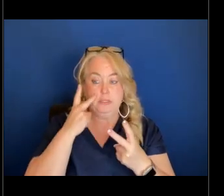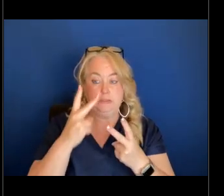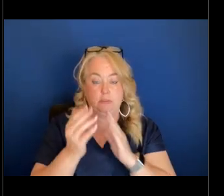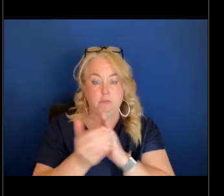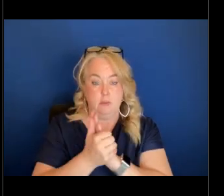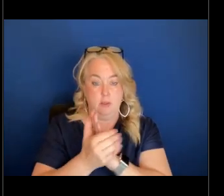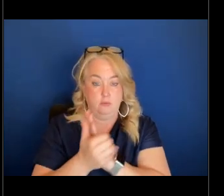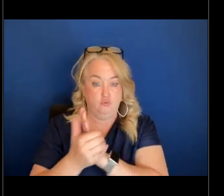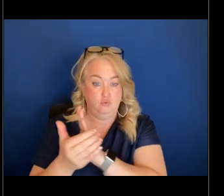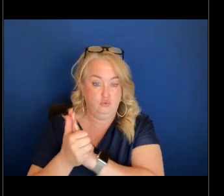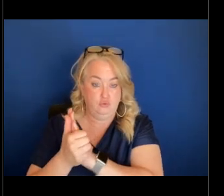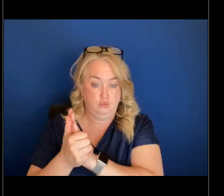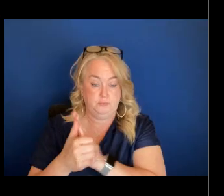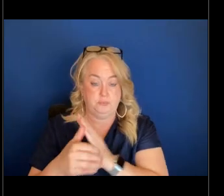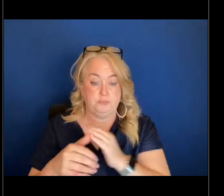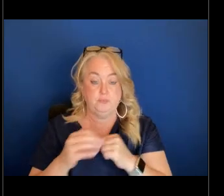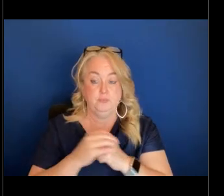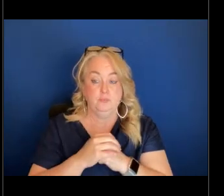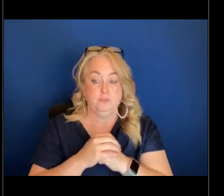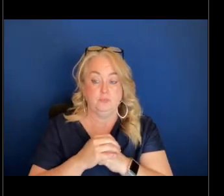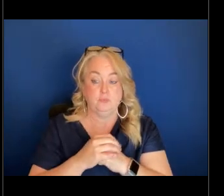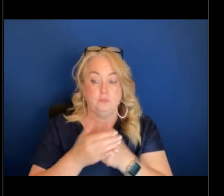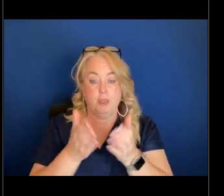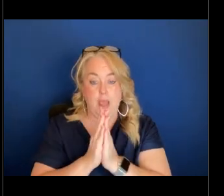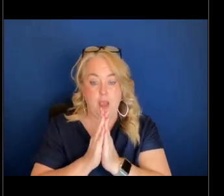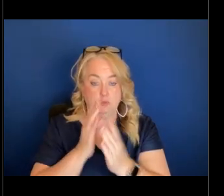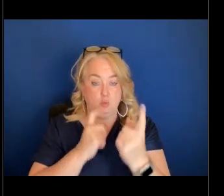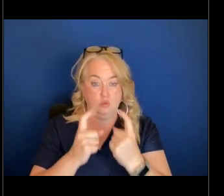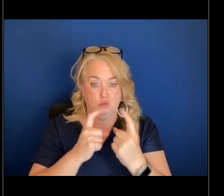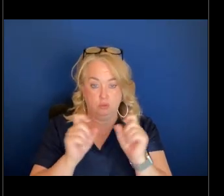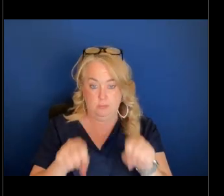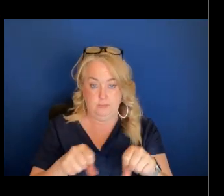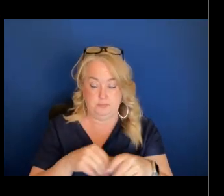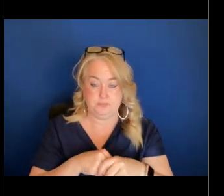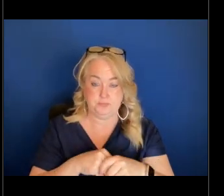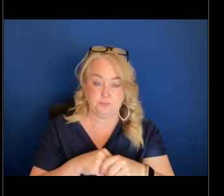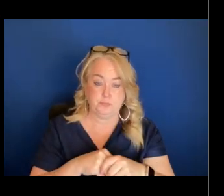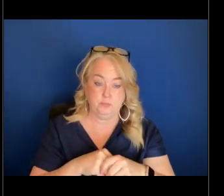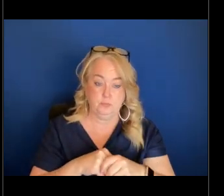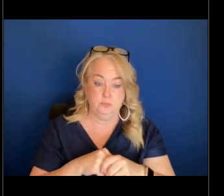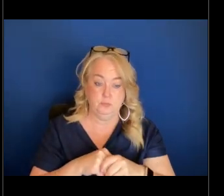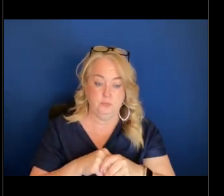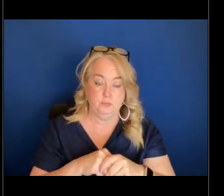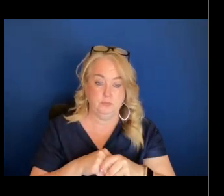handouts, and ask any questions.